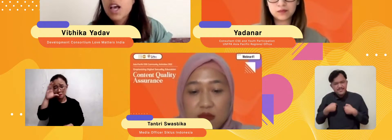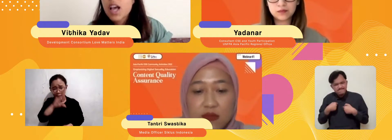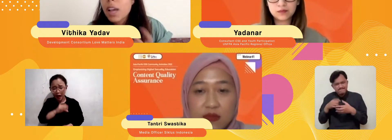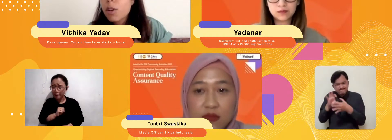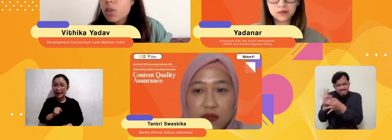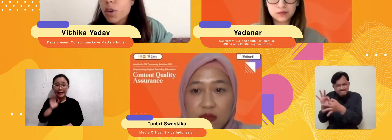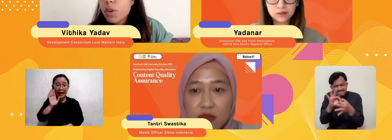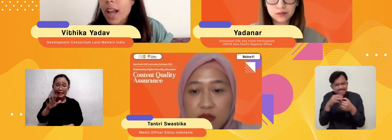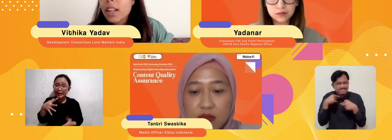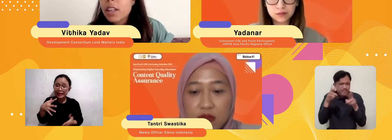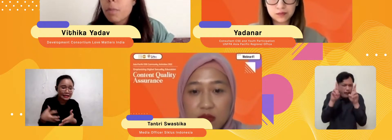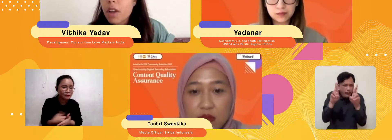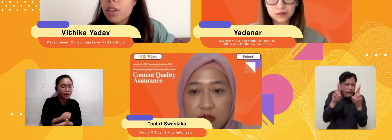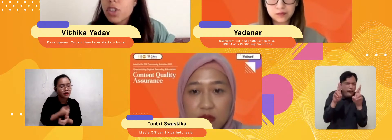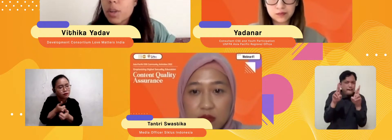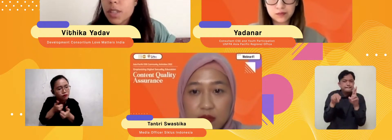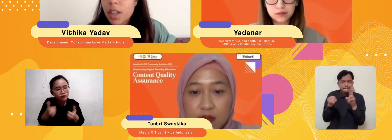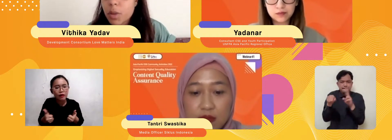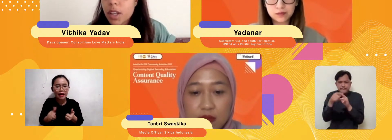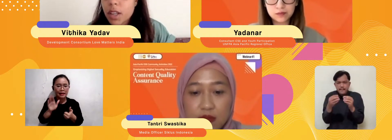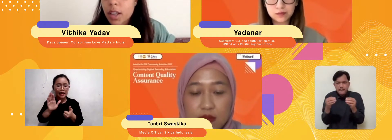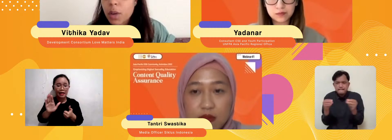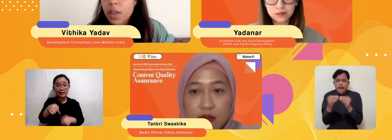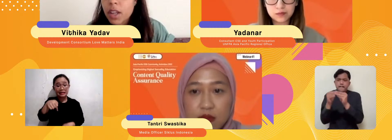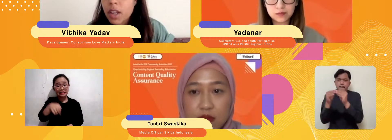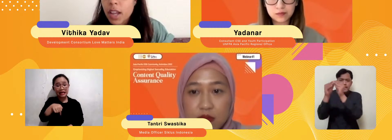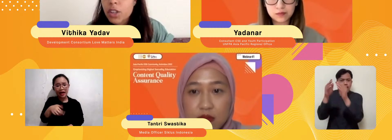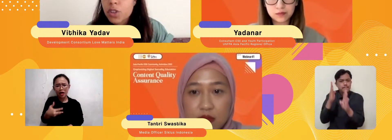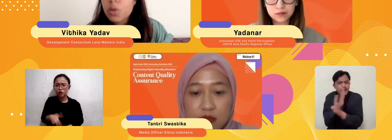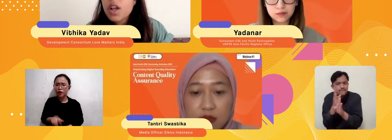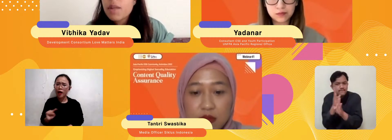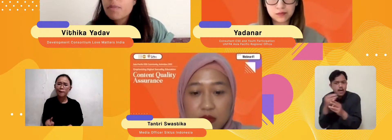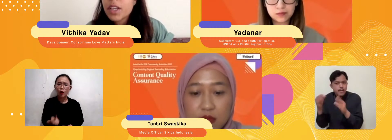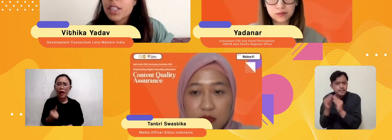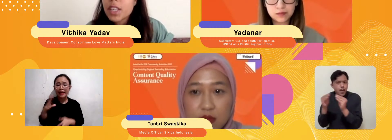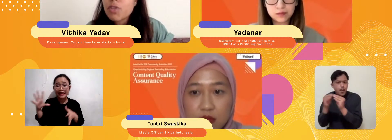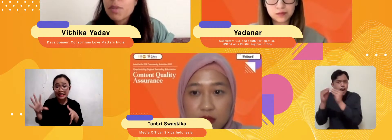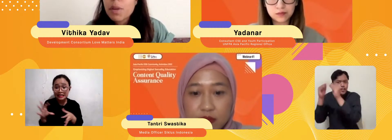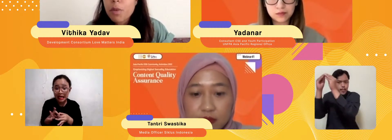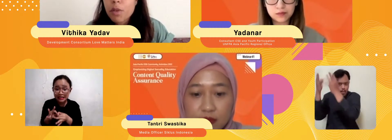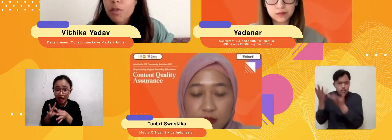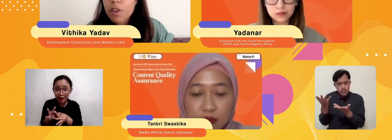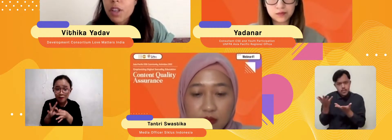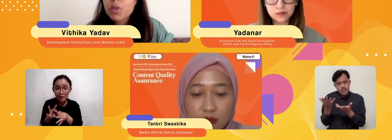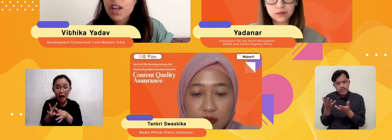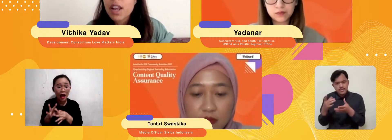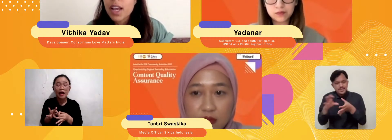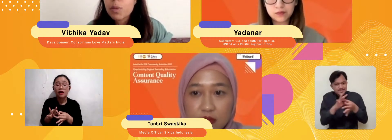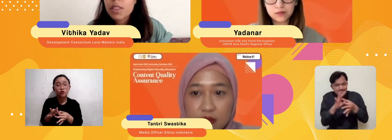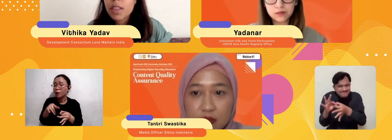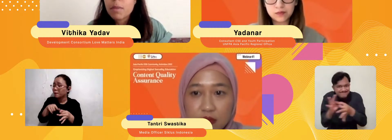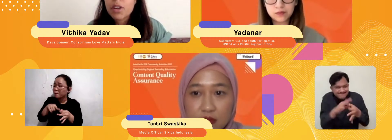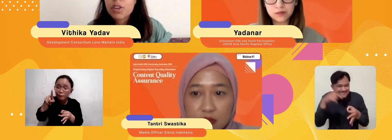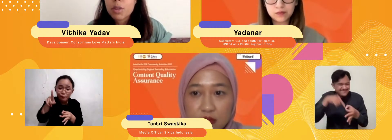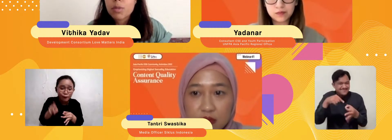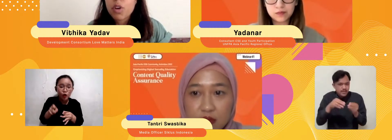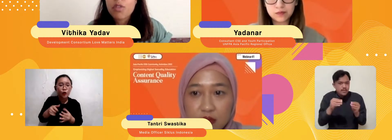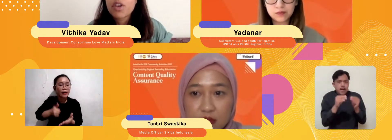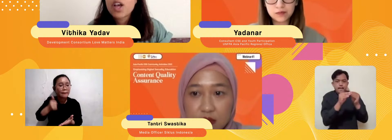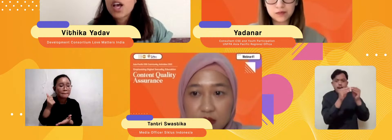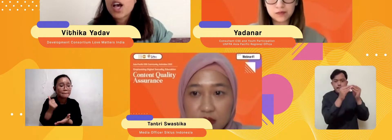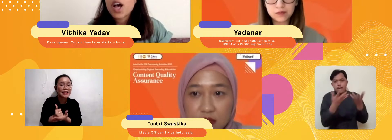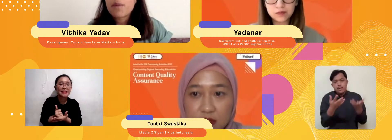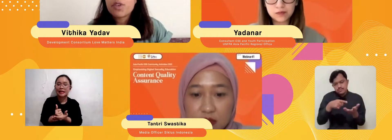place. I also want to add that the partnerships that we get into, it is extremely important for us to align with them in terms